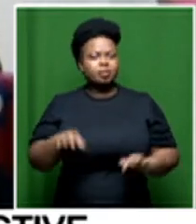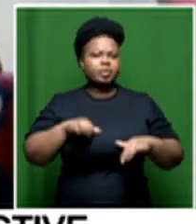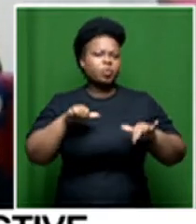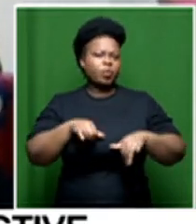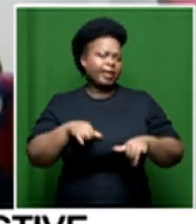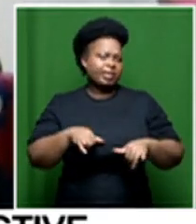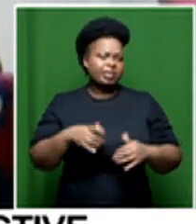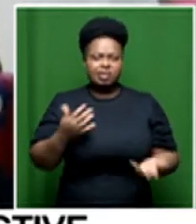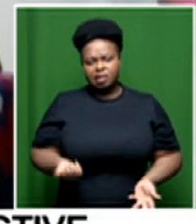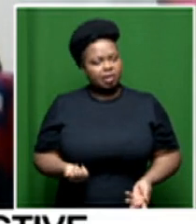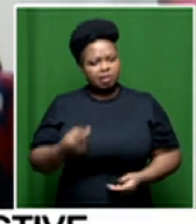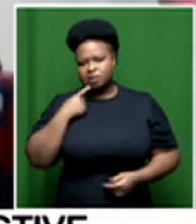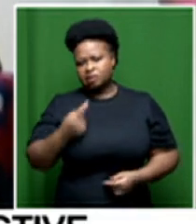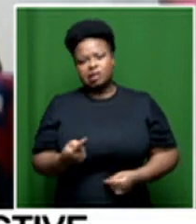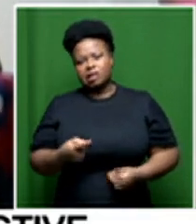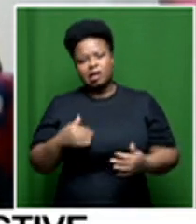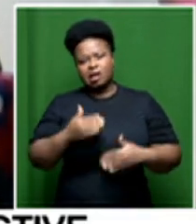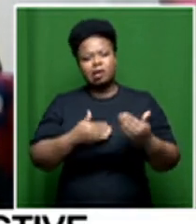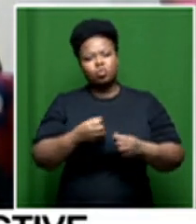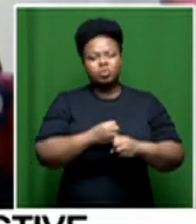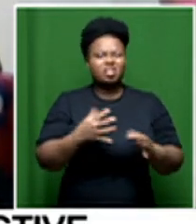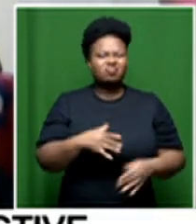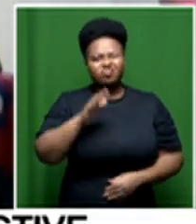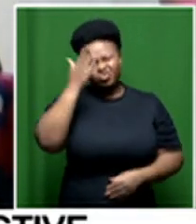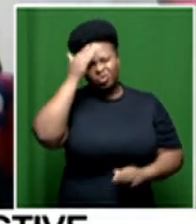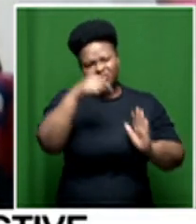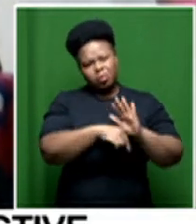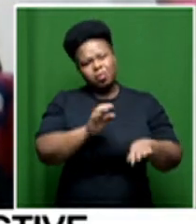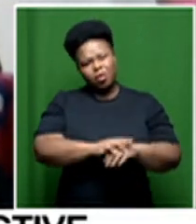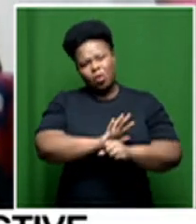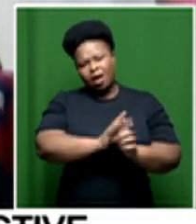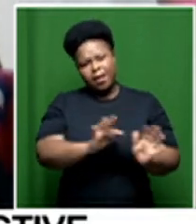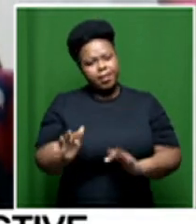wait a little bit and then the vaccination process will start. Do you have any more details?